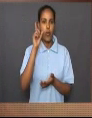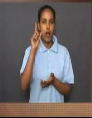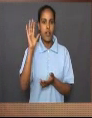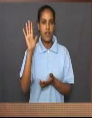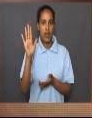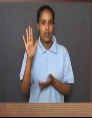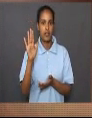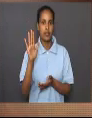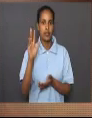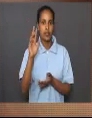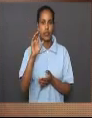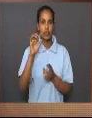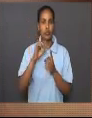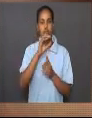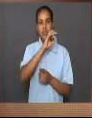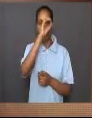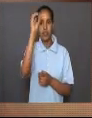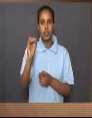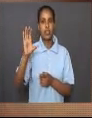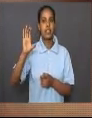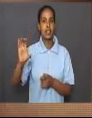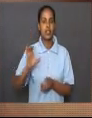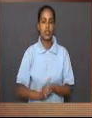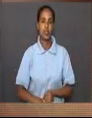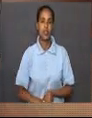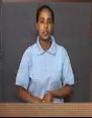273.15 to the degrees Celsius.